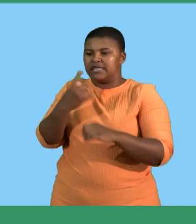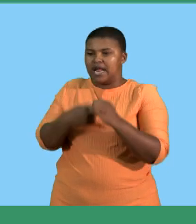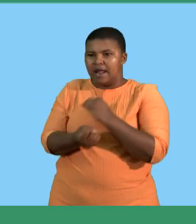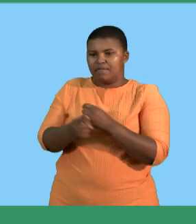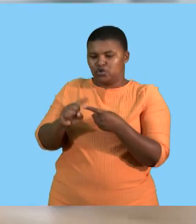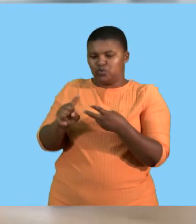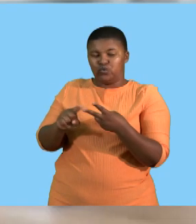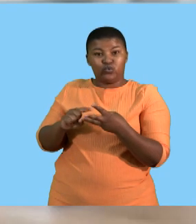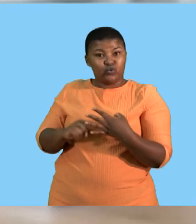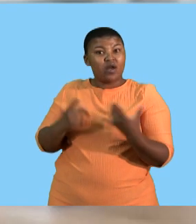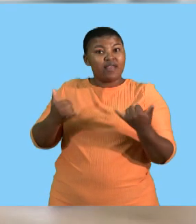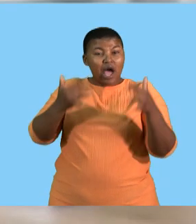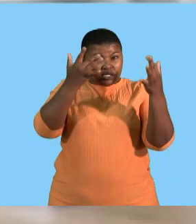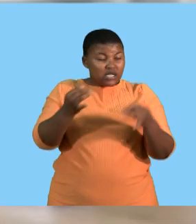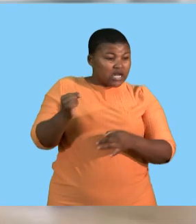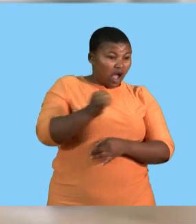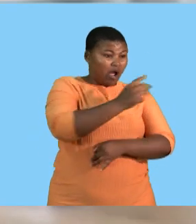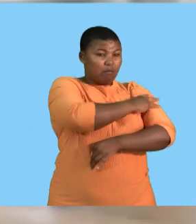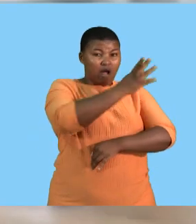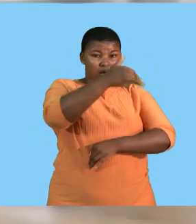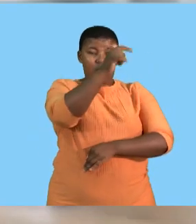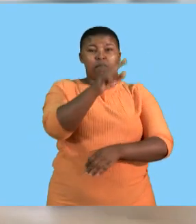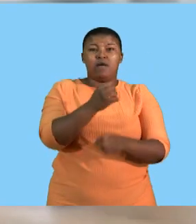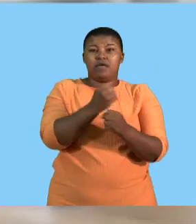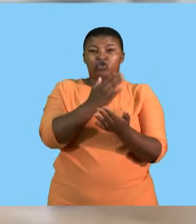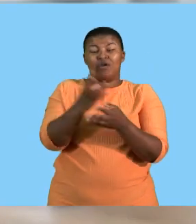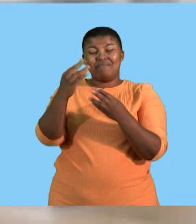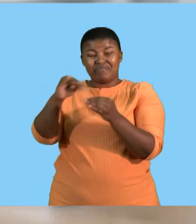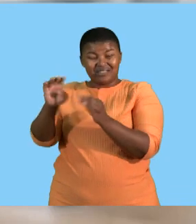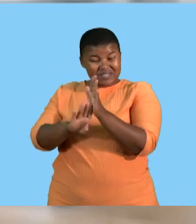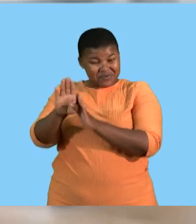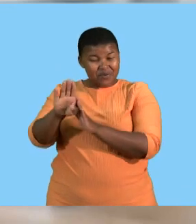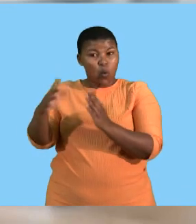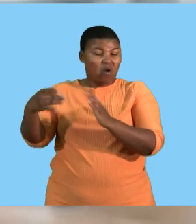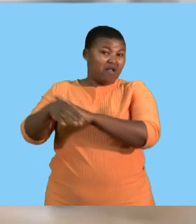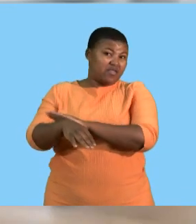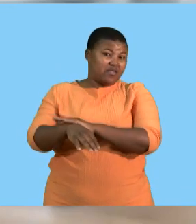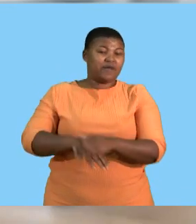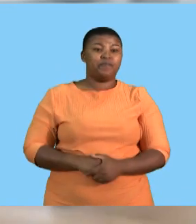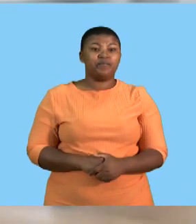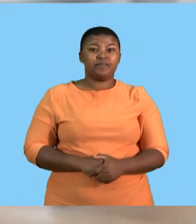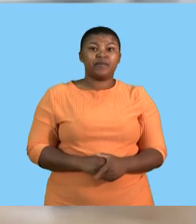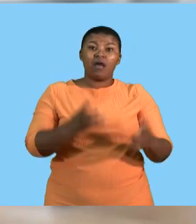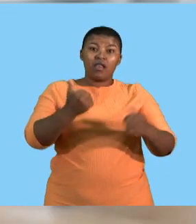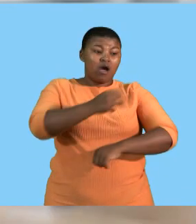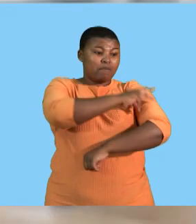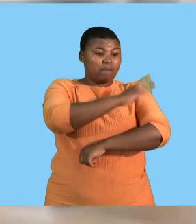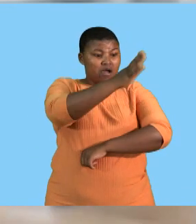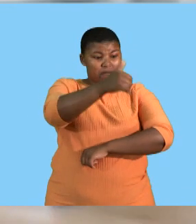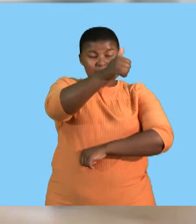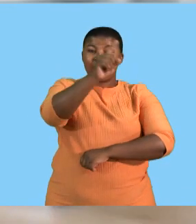that steers the business in the right direction. And it is their responsibility that the employees are